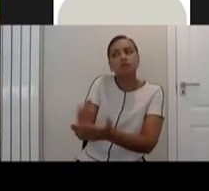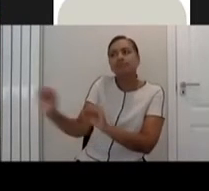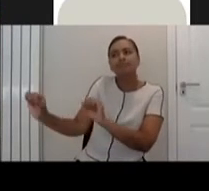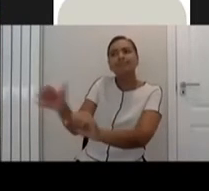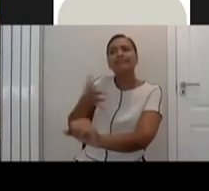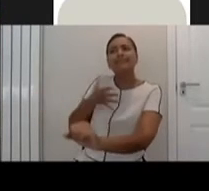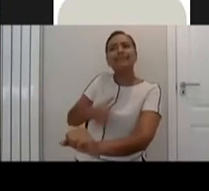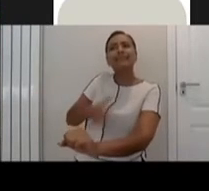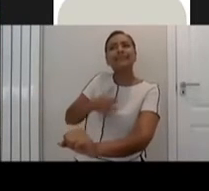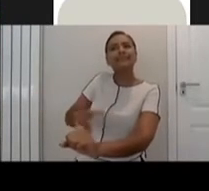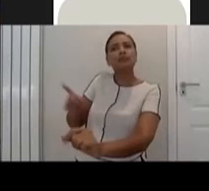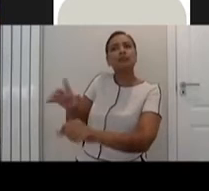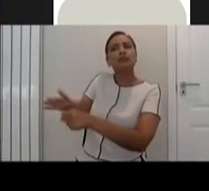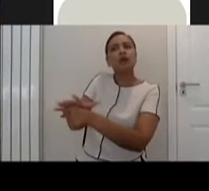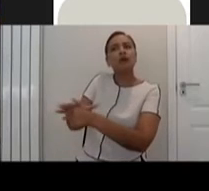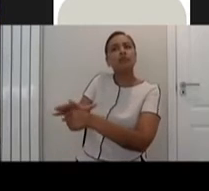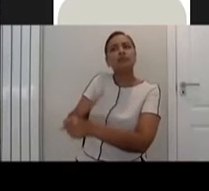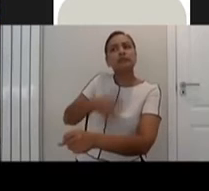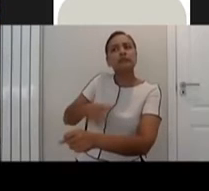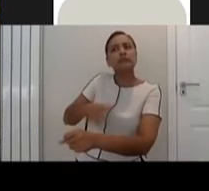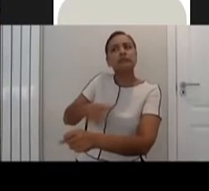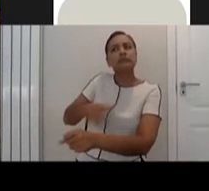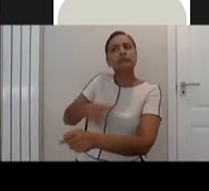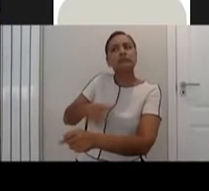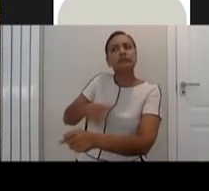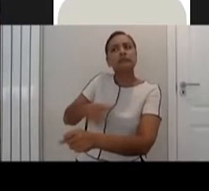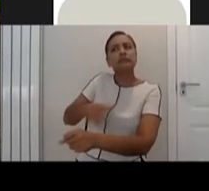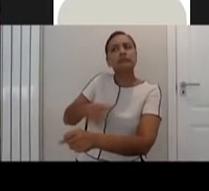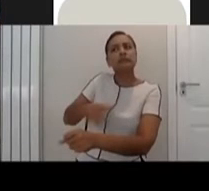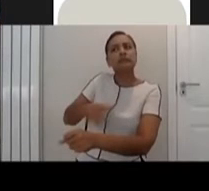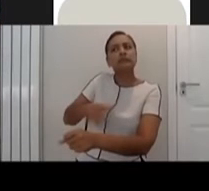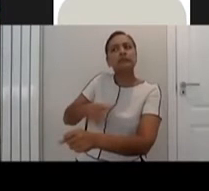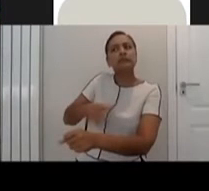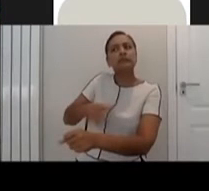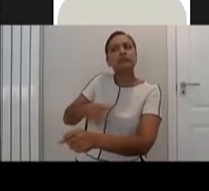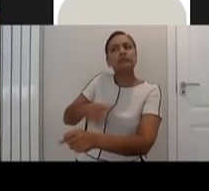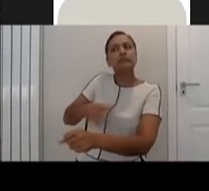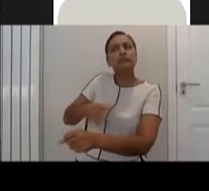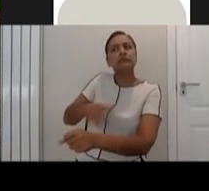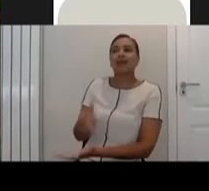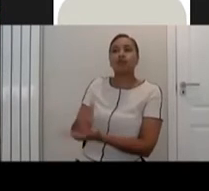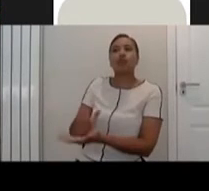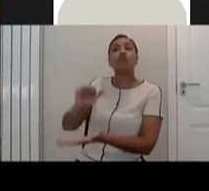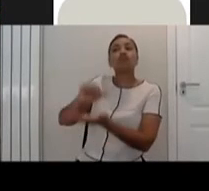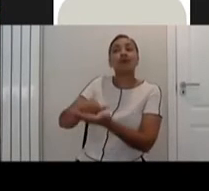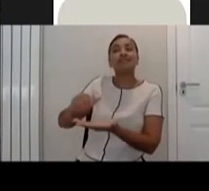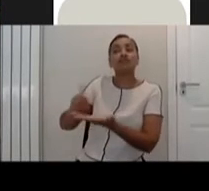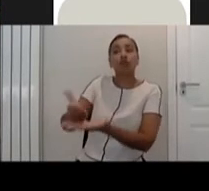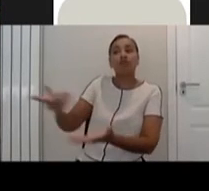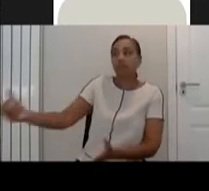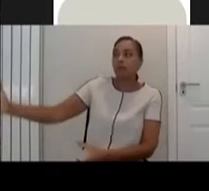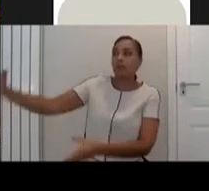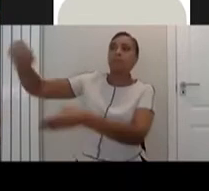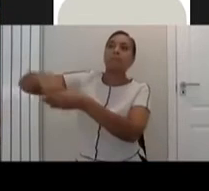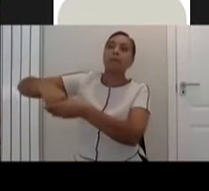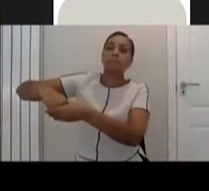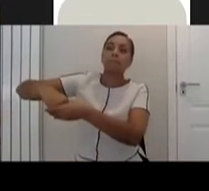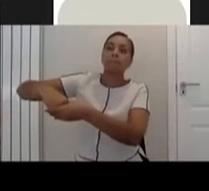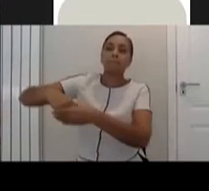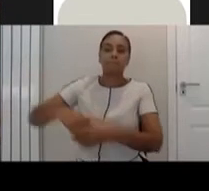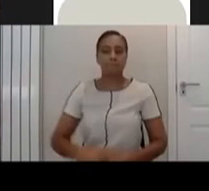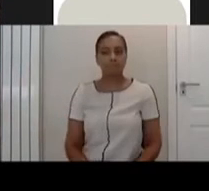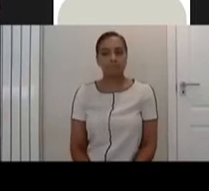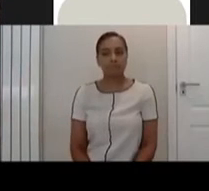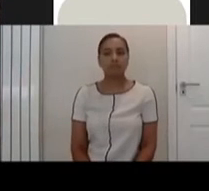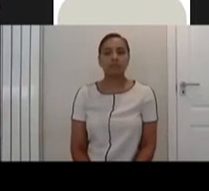individuals' circumstances are, will be referring into appropriate support. Okay, thanks.